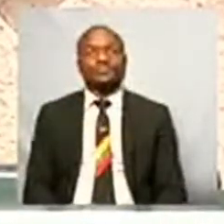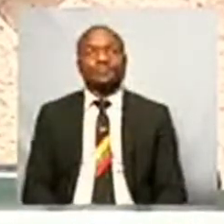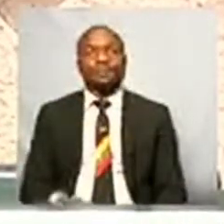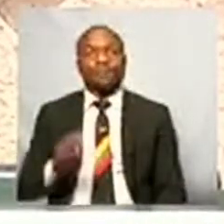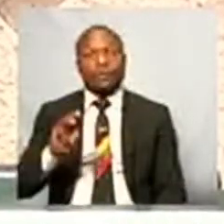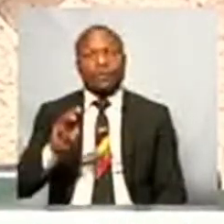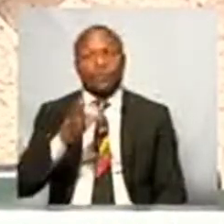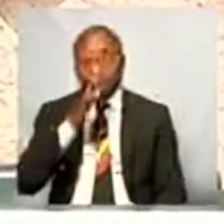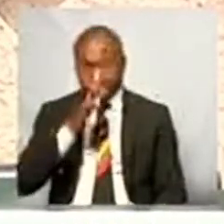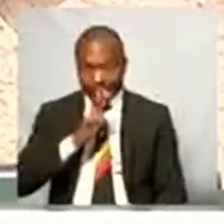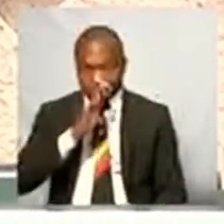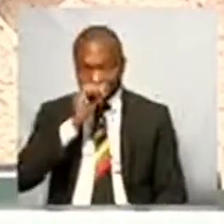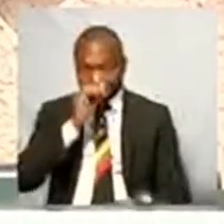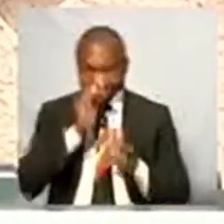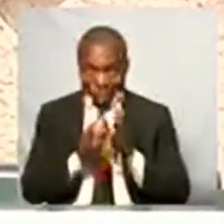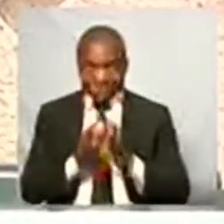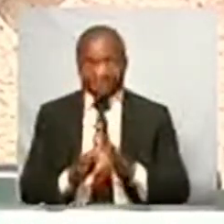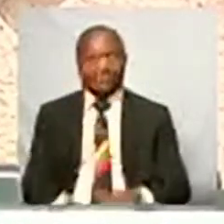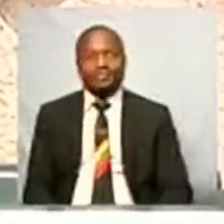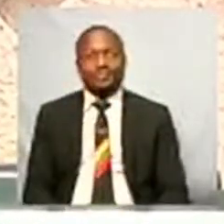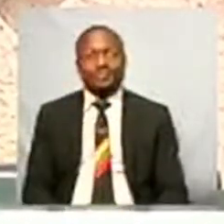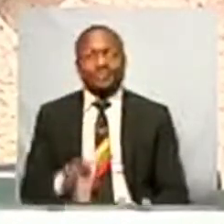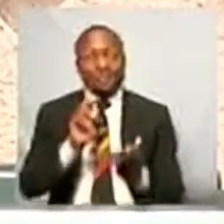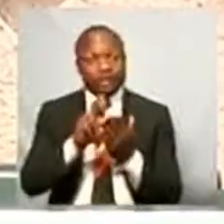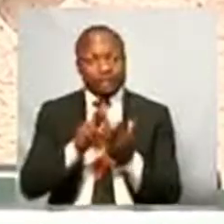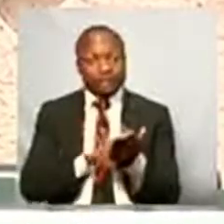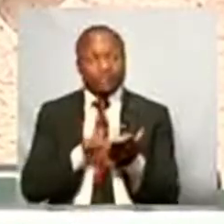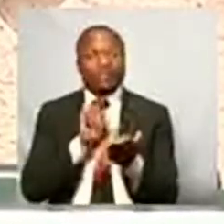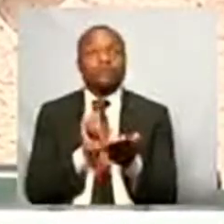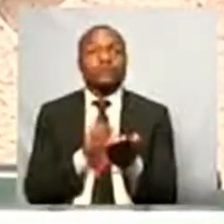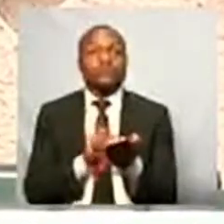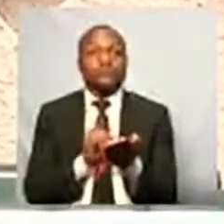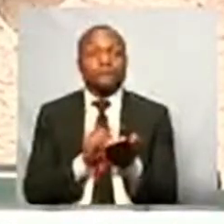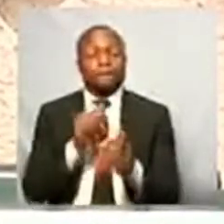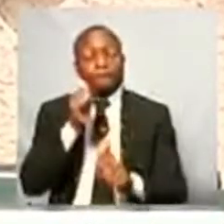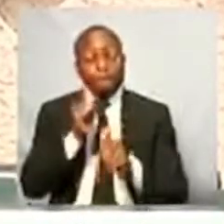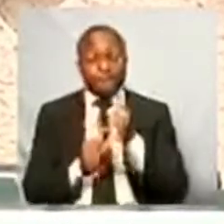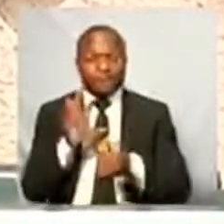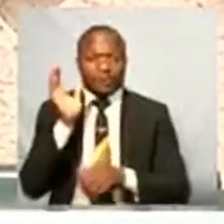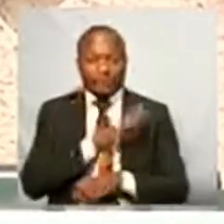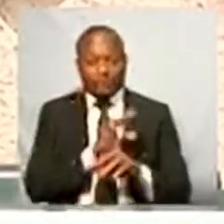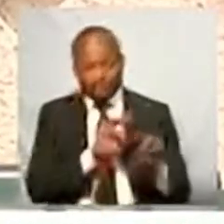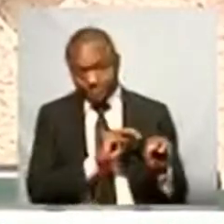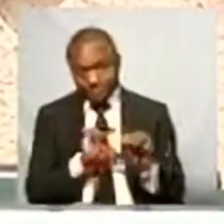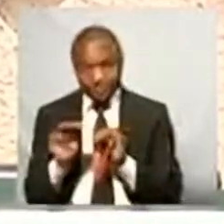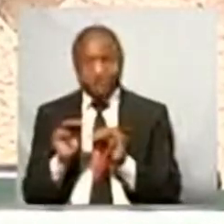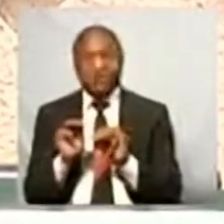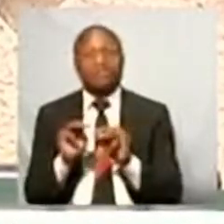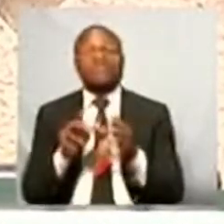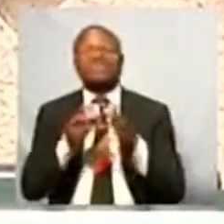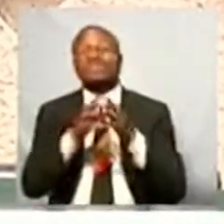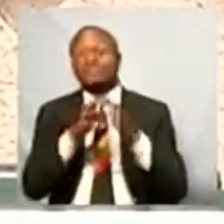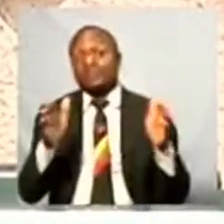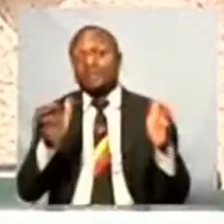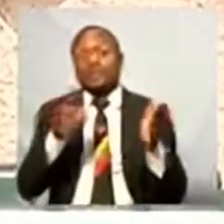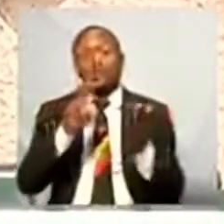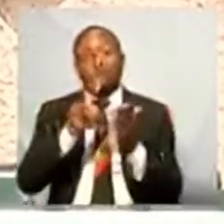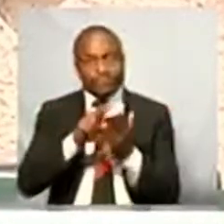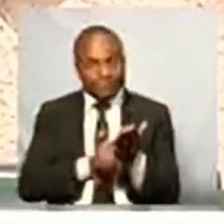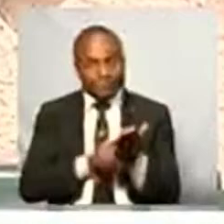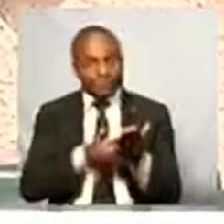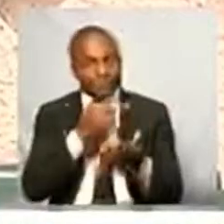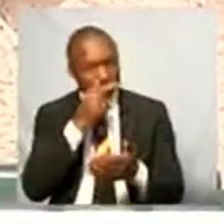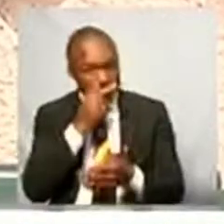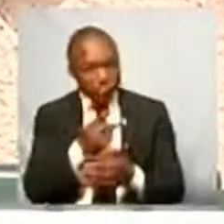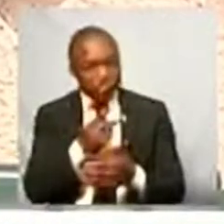Madam Speaker, the report that has just been moved is indeed a bulk report, as it looked